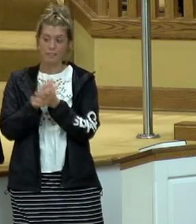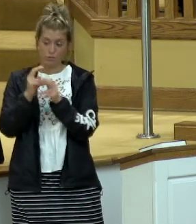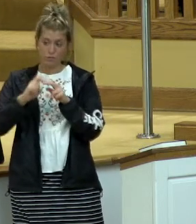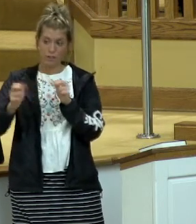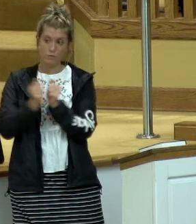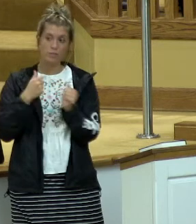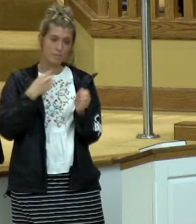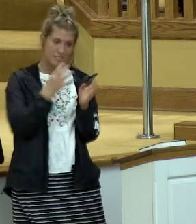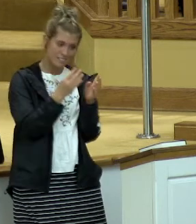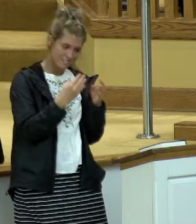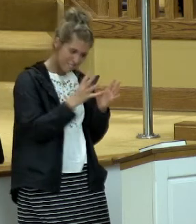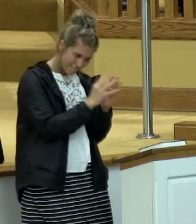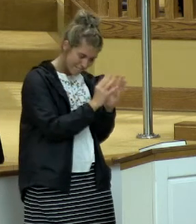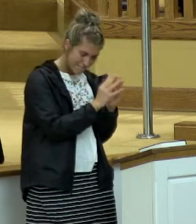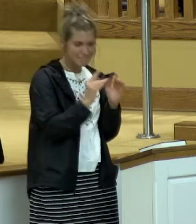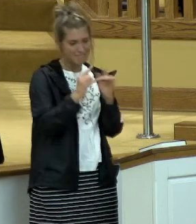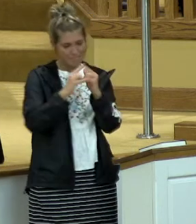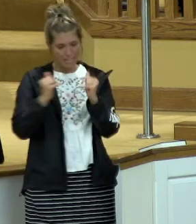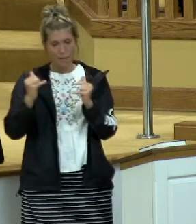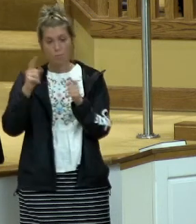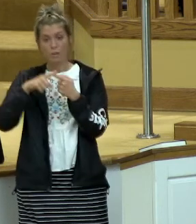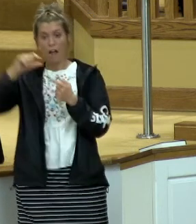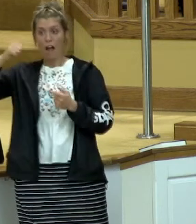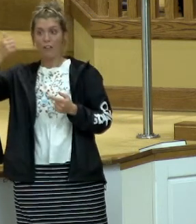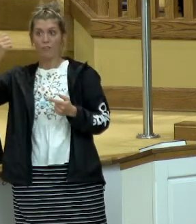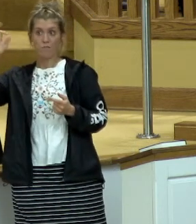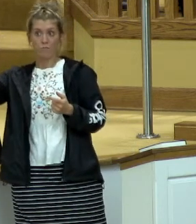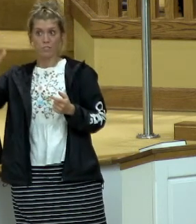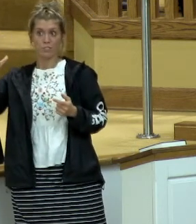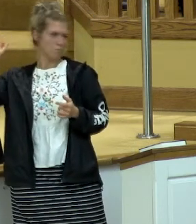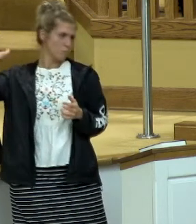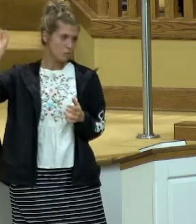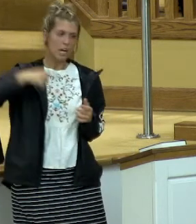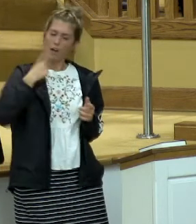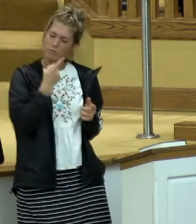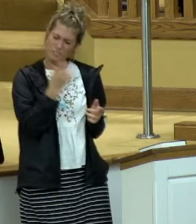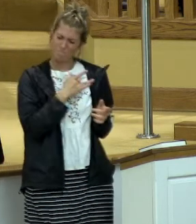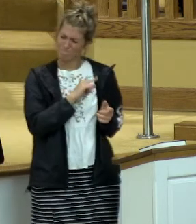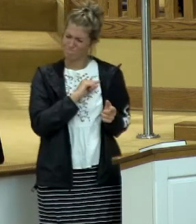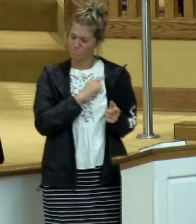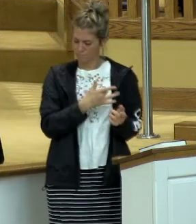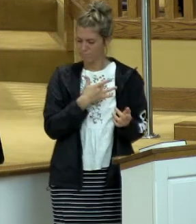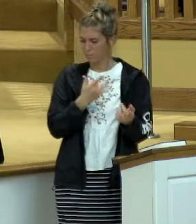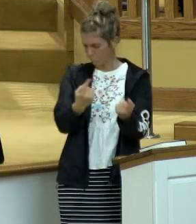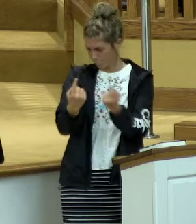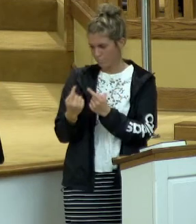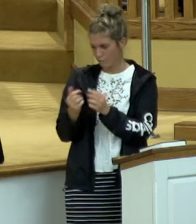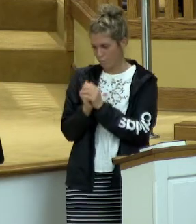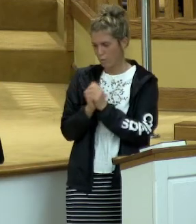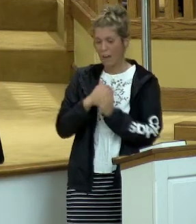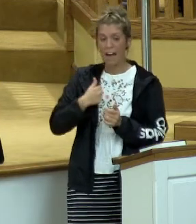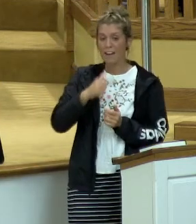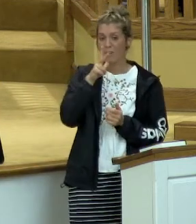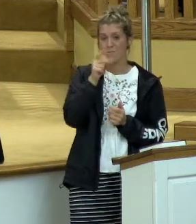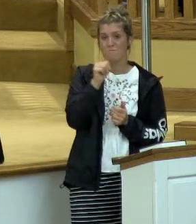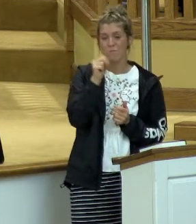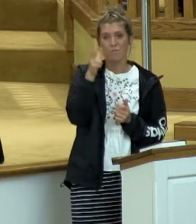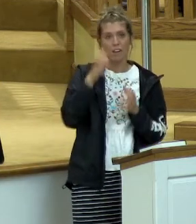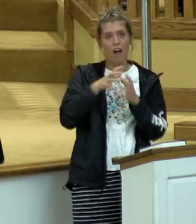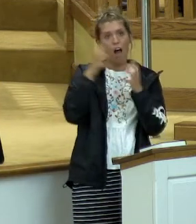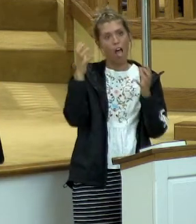On conferences and camps, when another preacher preaches, go to the altar. It's something I just feel like I need to do. I don't hear as much preaching as you